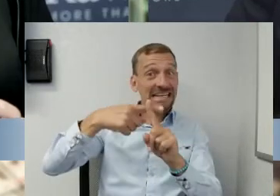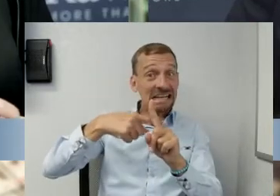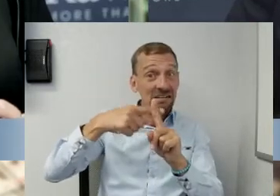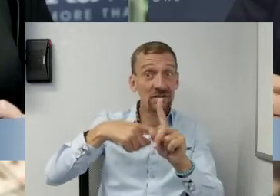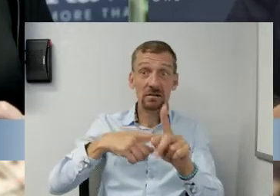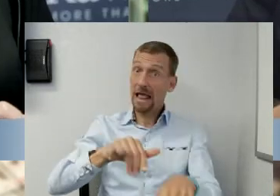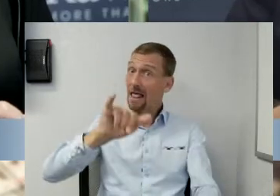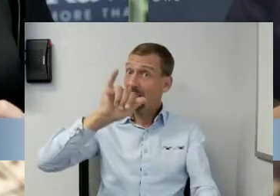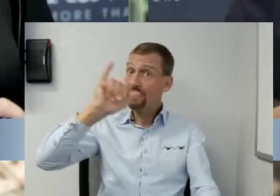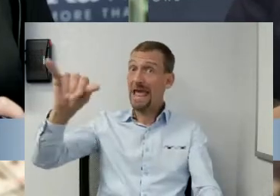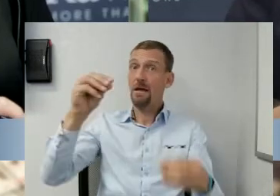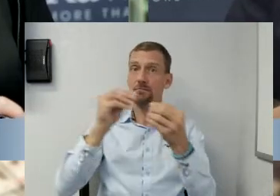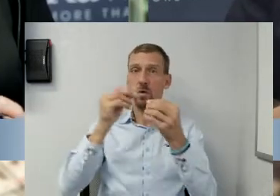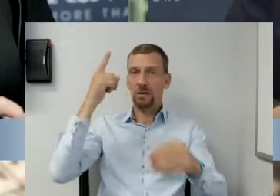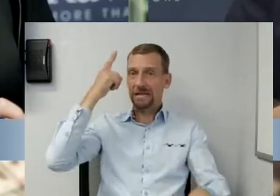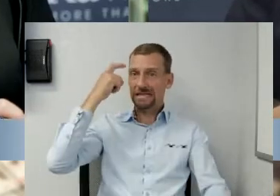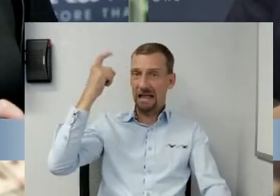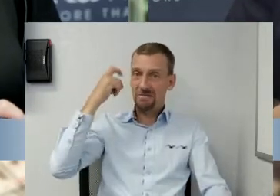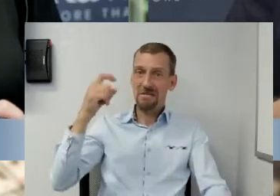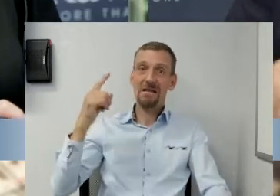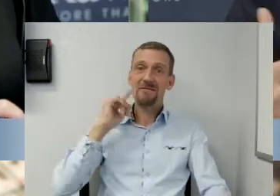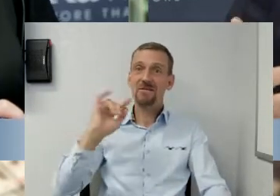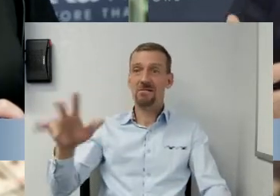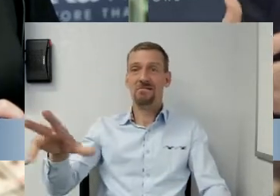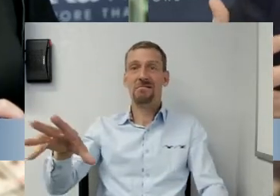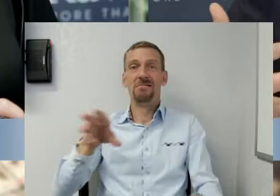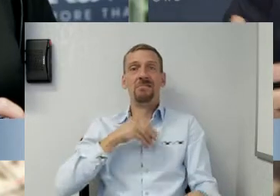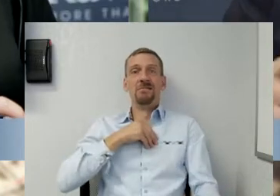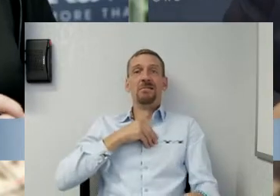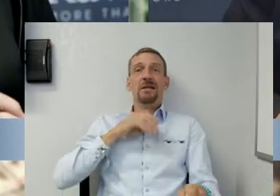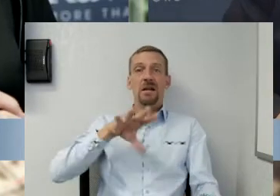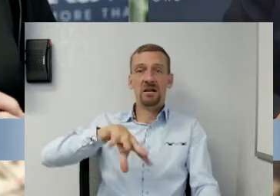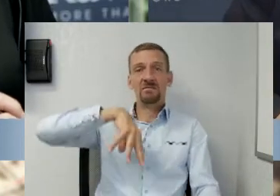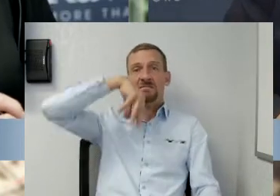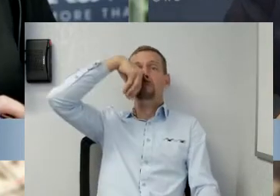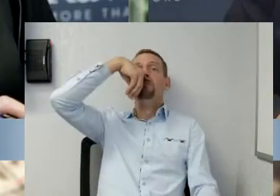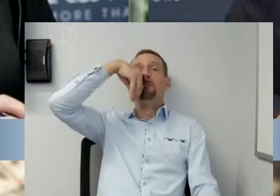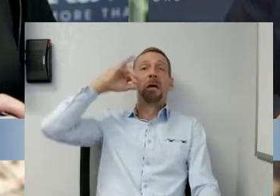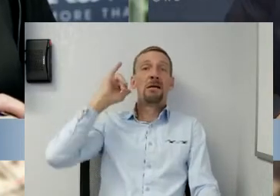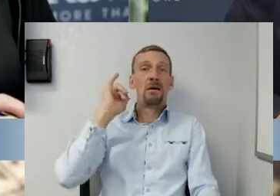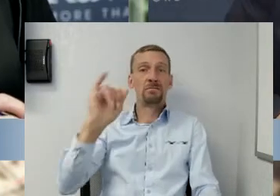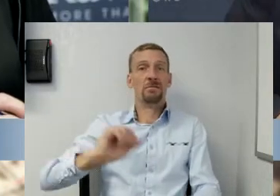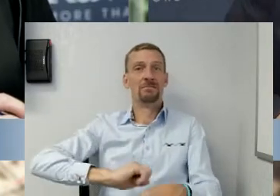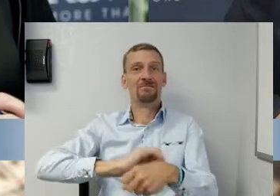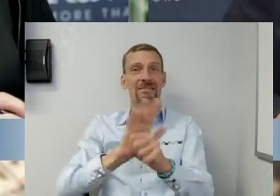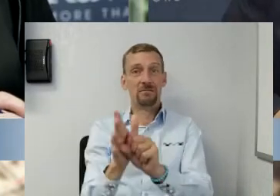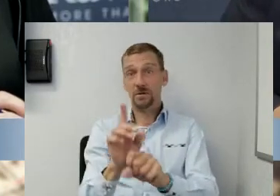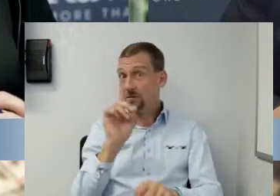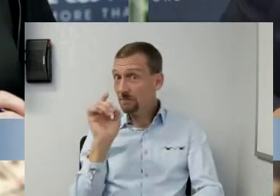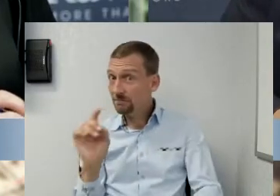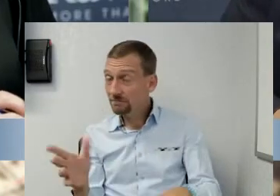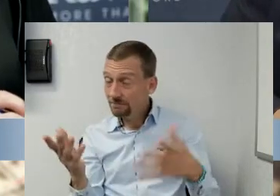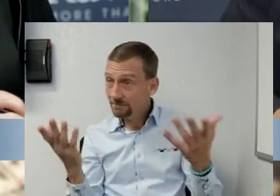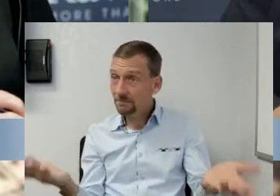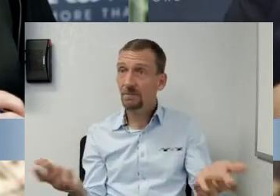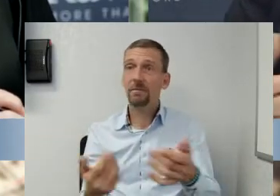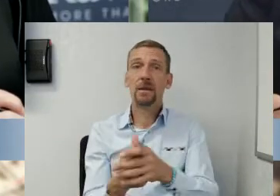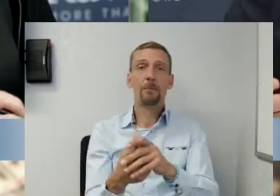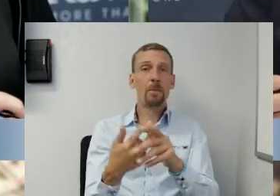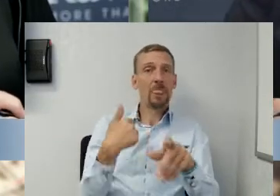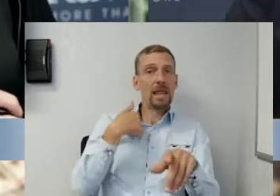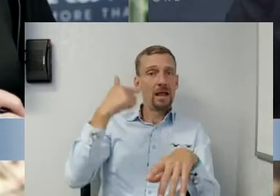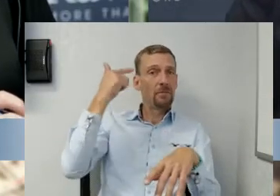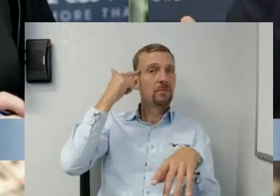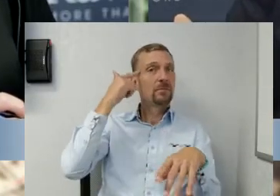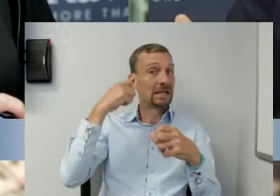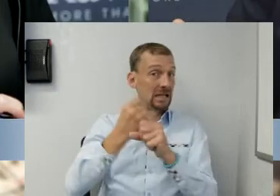more susceptible to contracting the serious aspects of the virus? I think